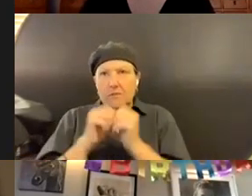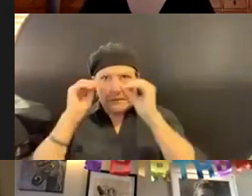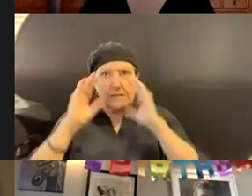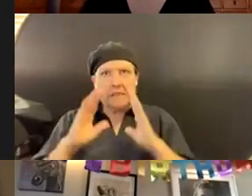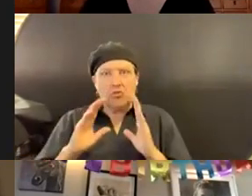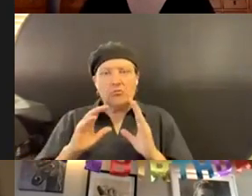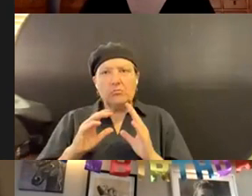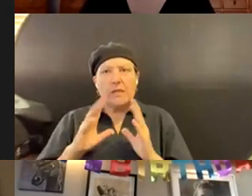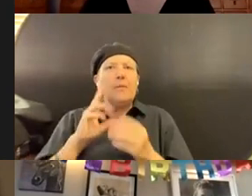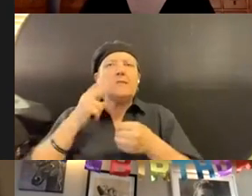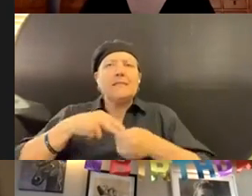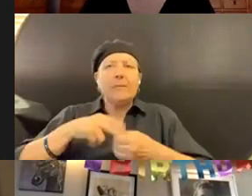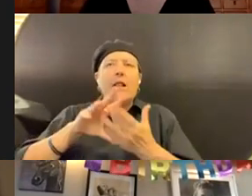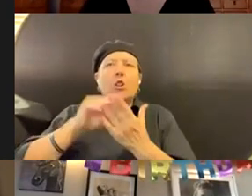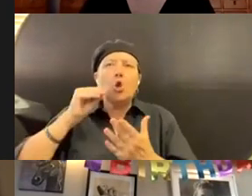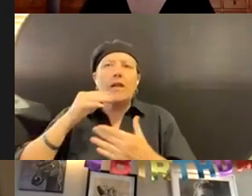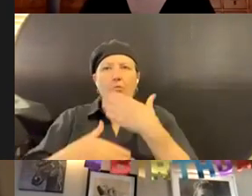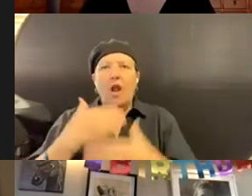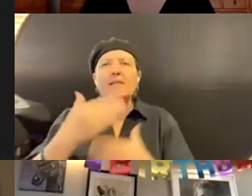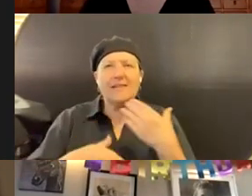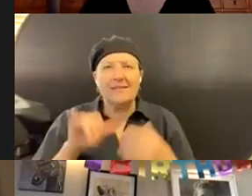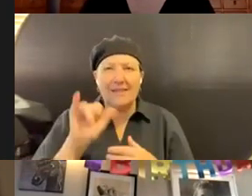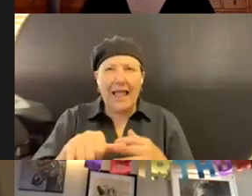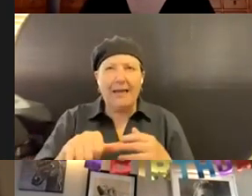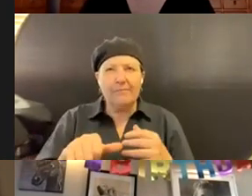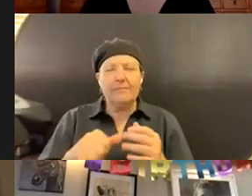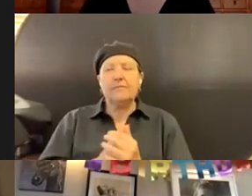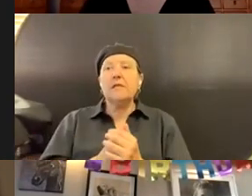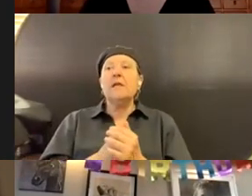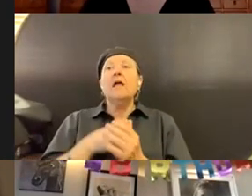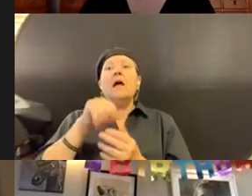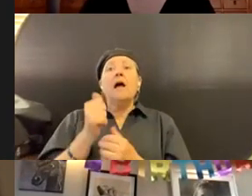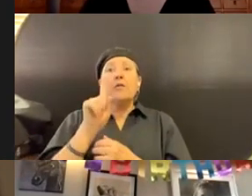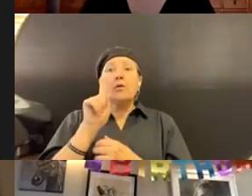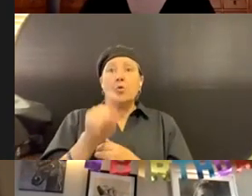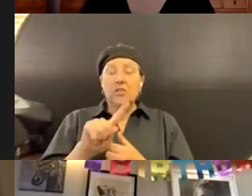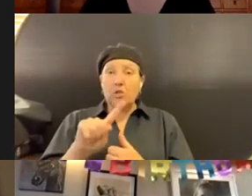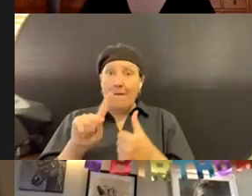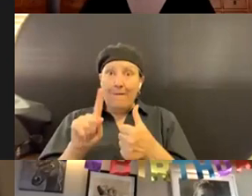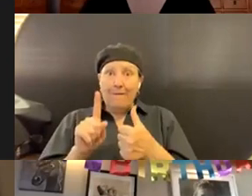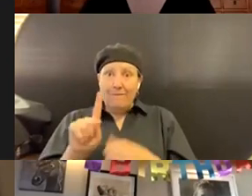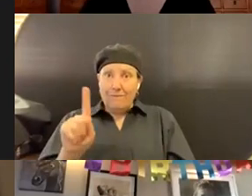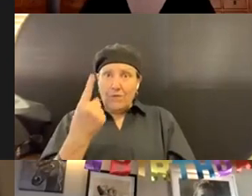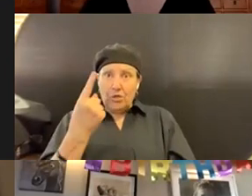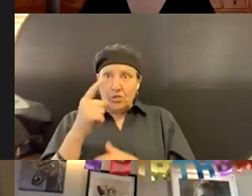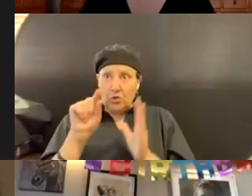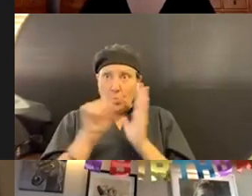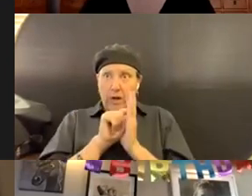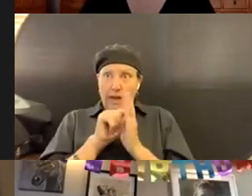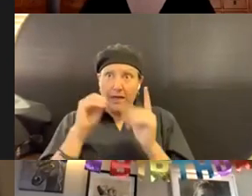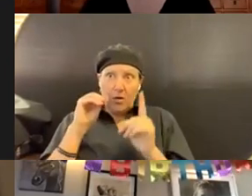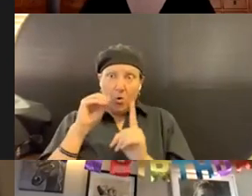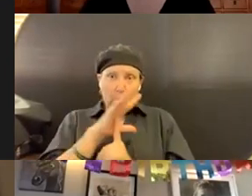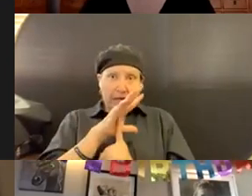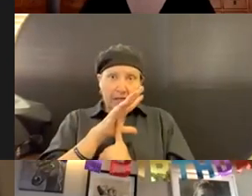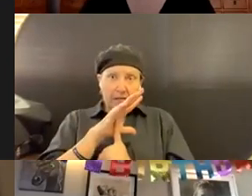Another one is, I think we've answered this one before, was first grade orientation. Once again, teachers will be emailing